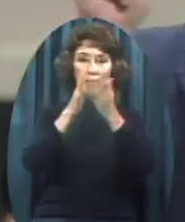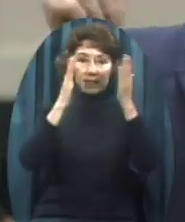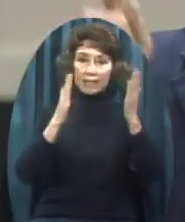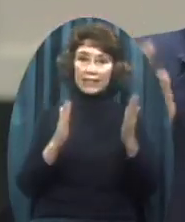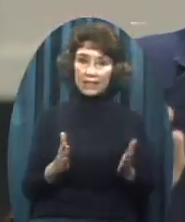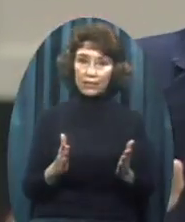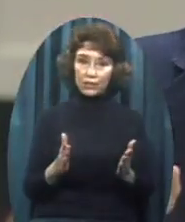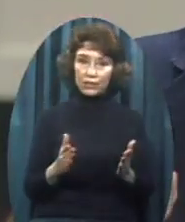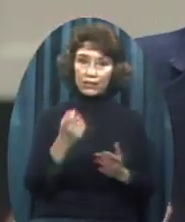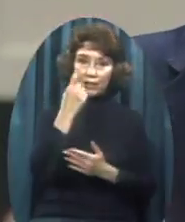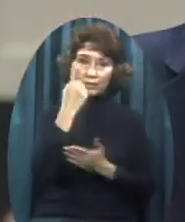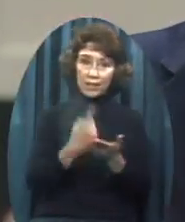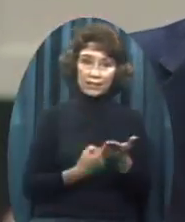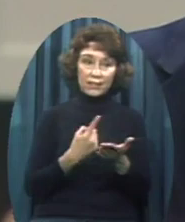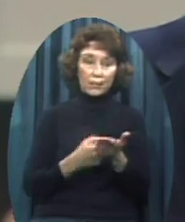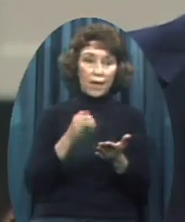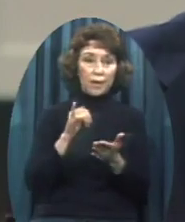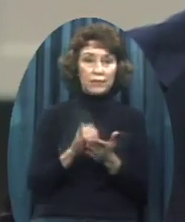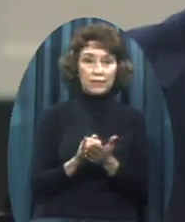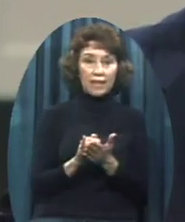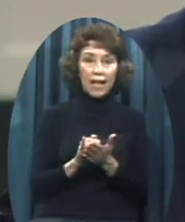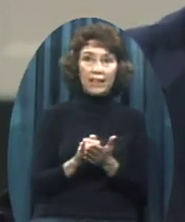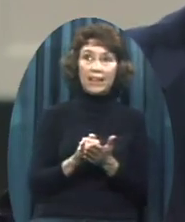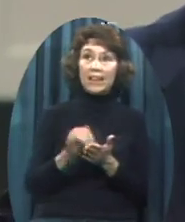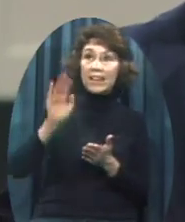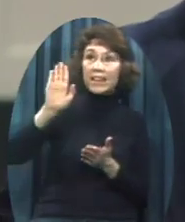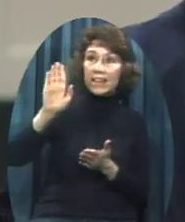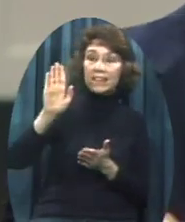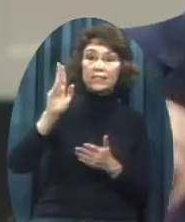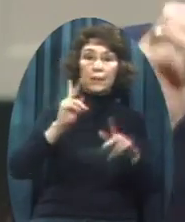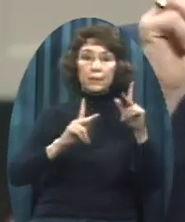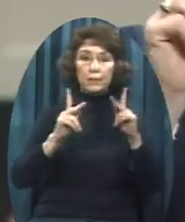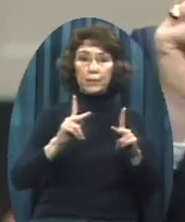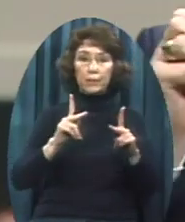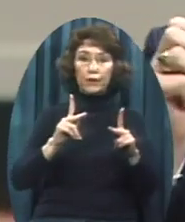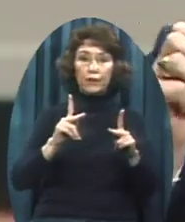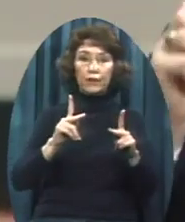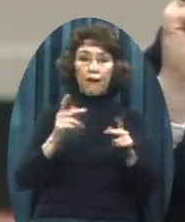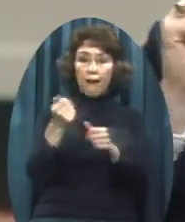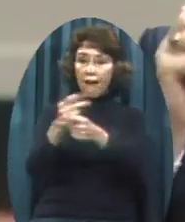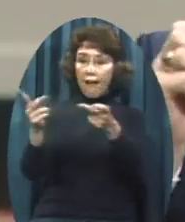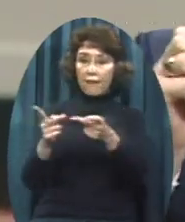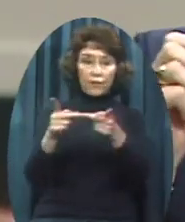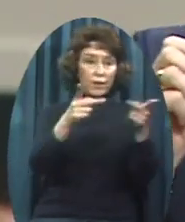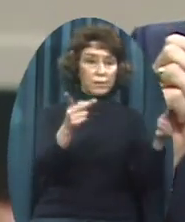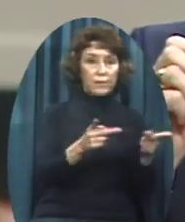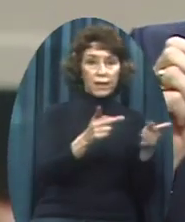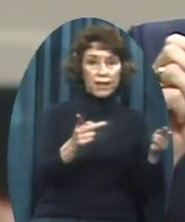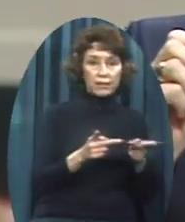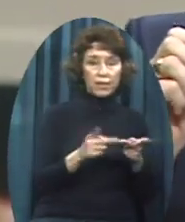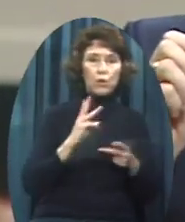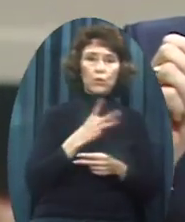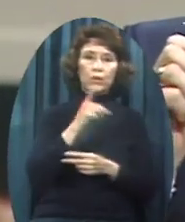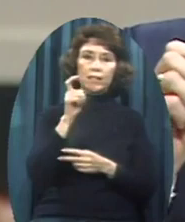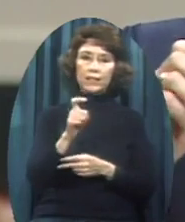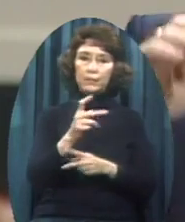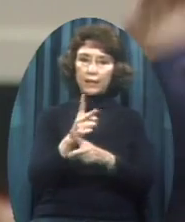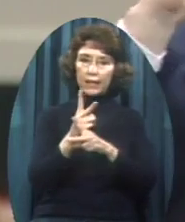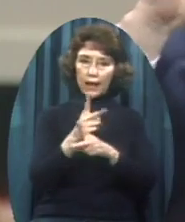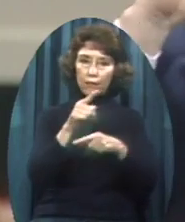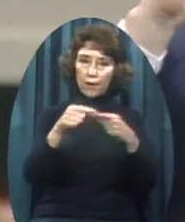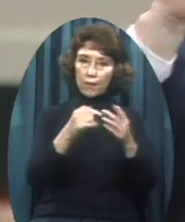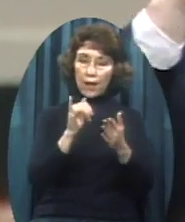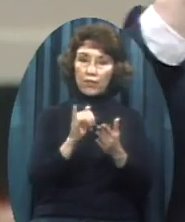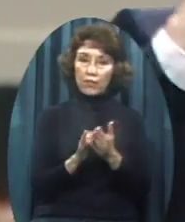people planted everywhere. But it's true. And we need to be very sensitive and careful about that, so that while